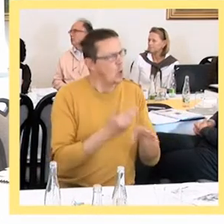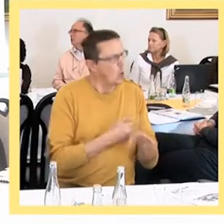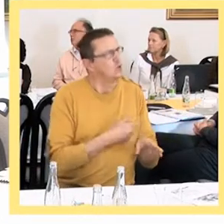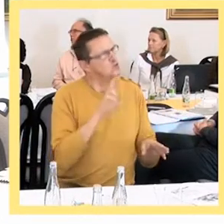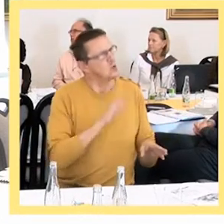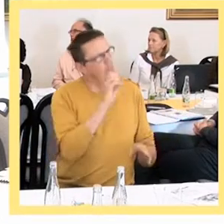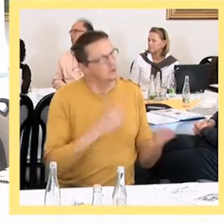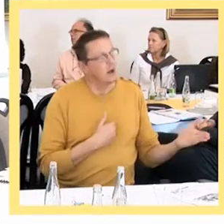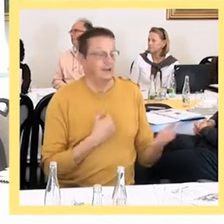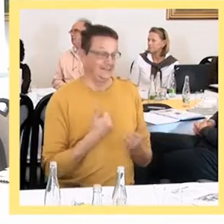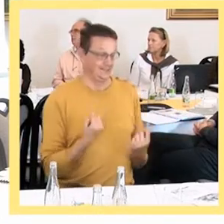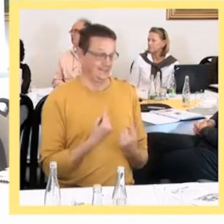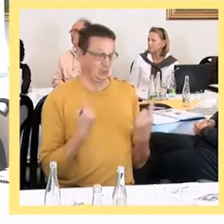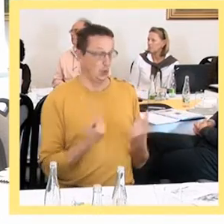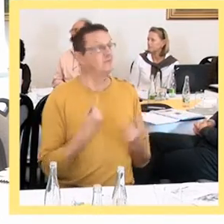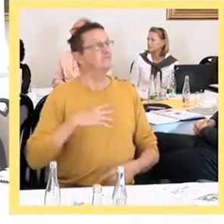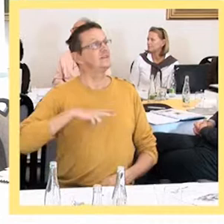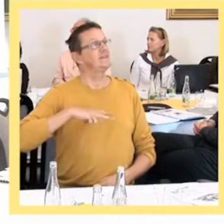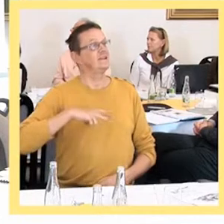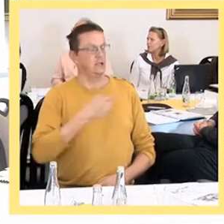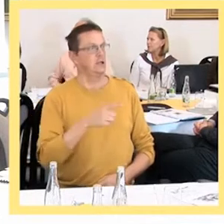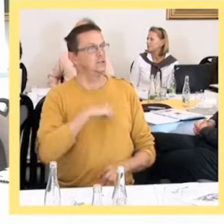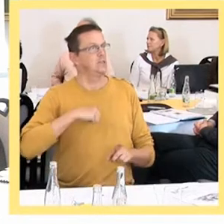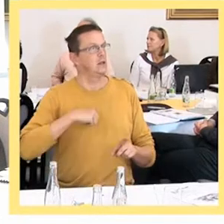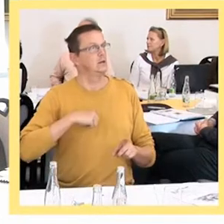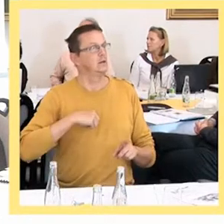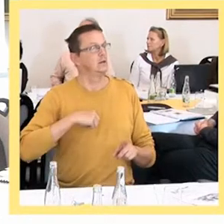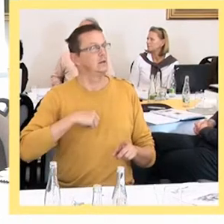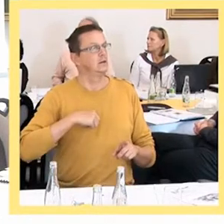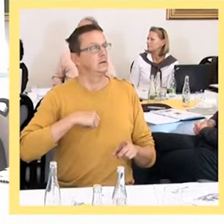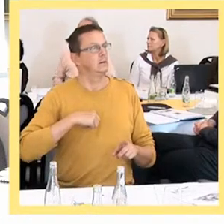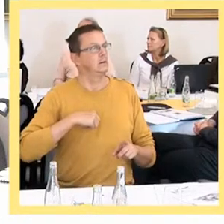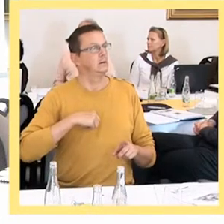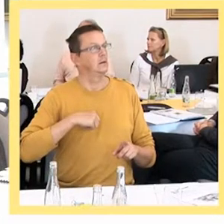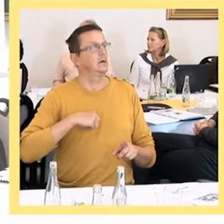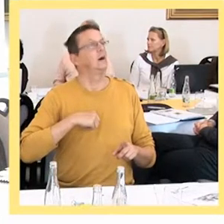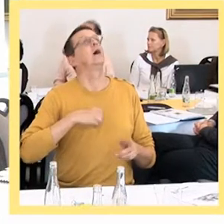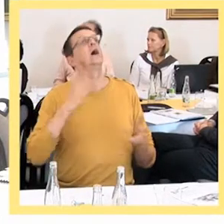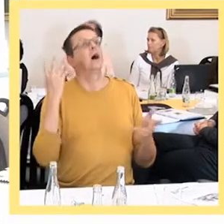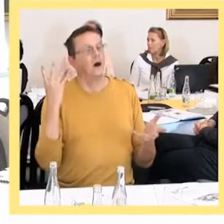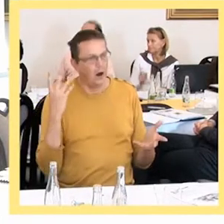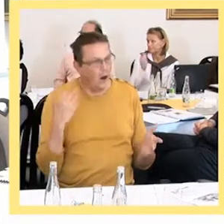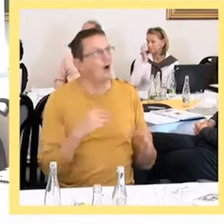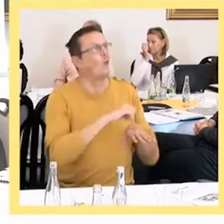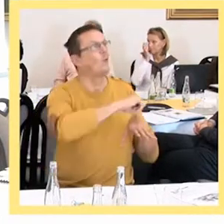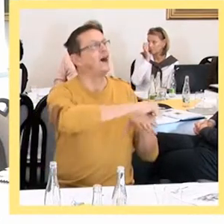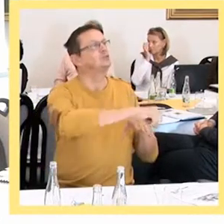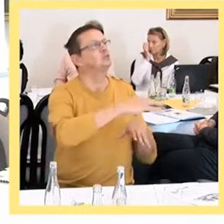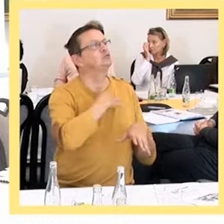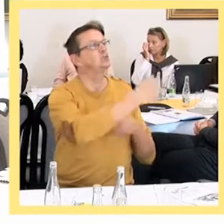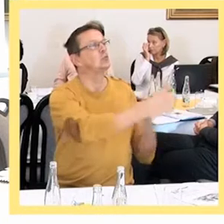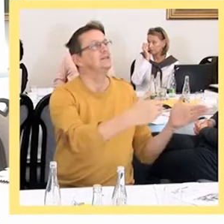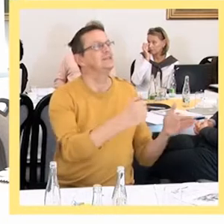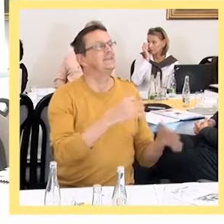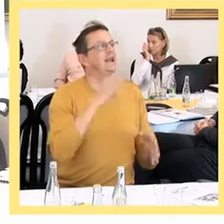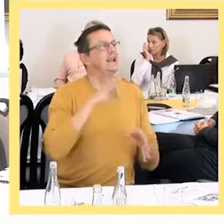In one situation, the volunteers themselves actually ended up being taken into the theatre, into the operating room. The doctors were so